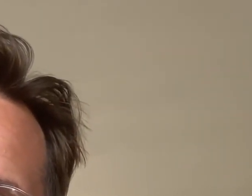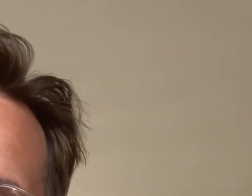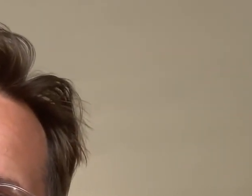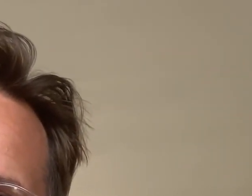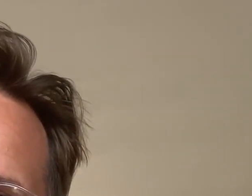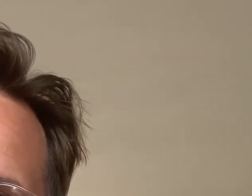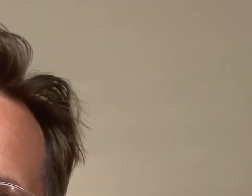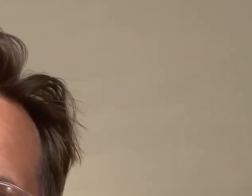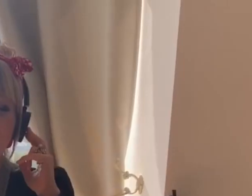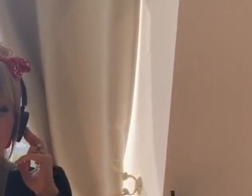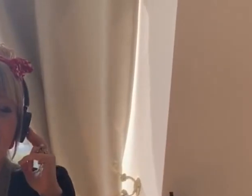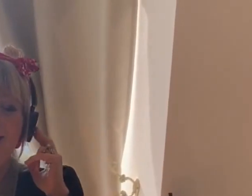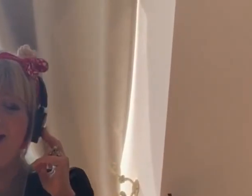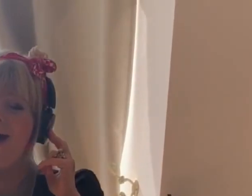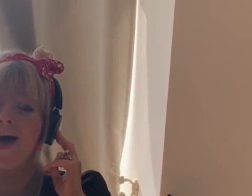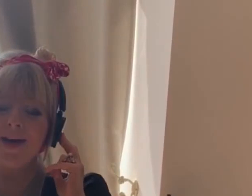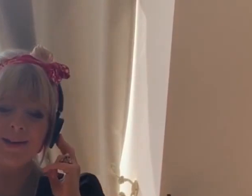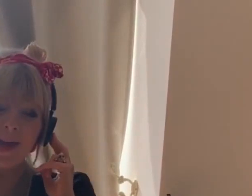toward you